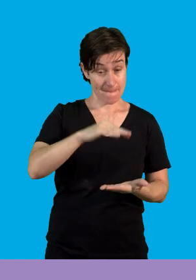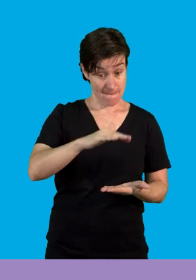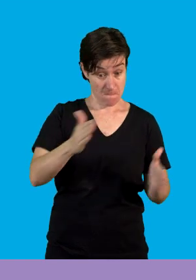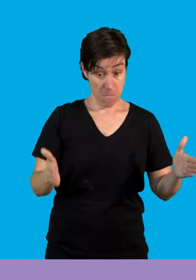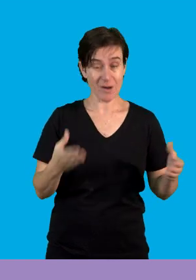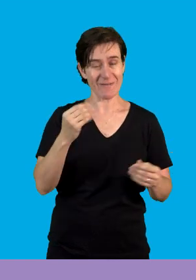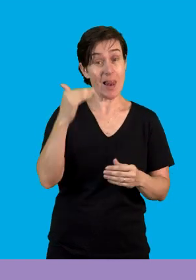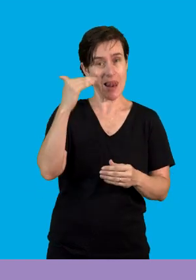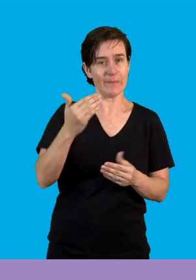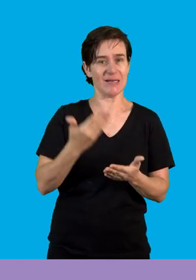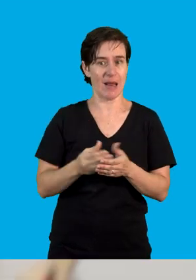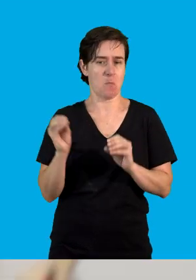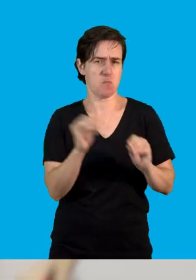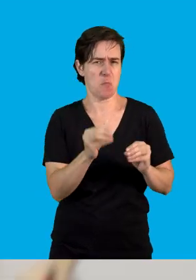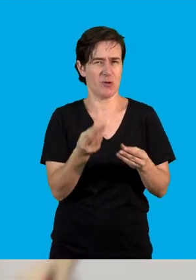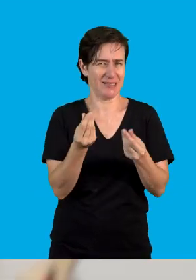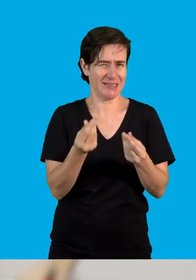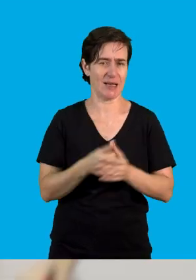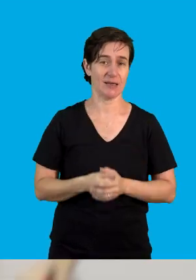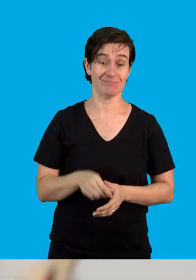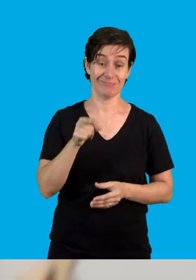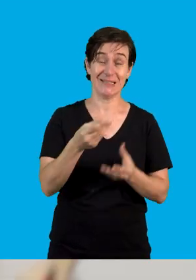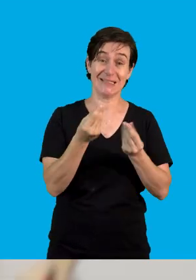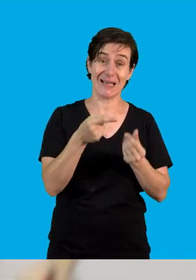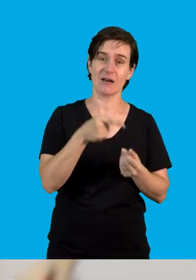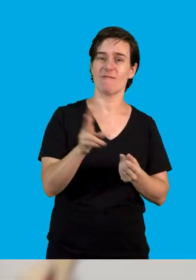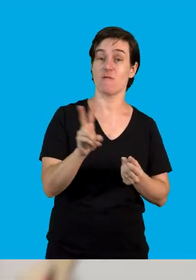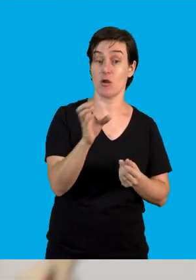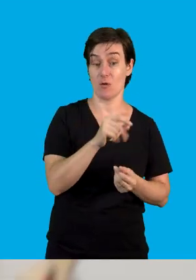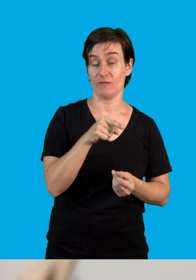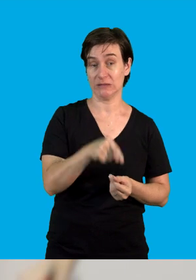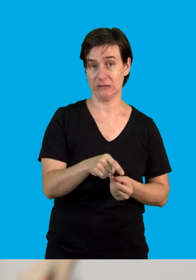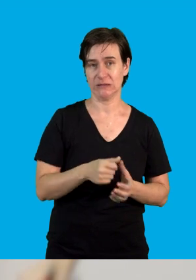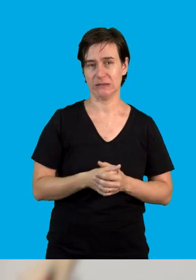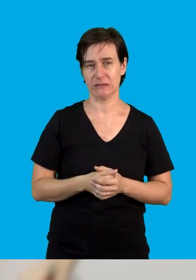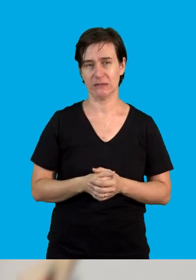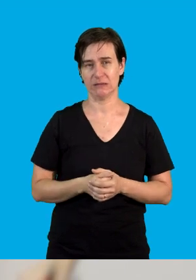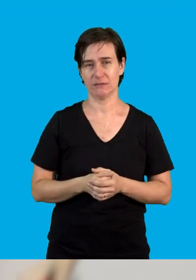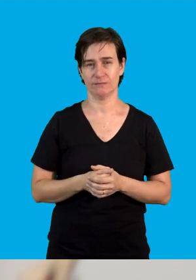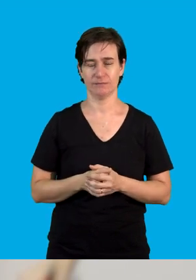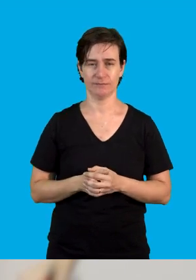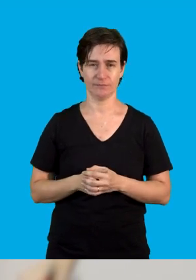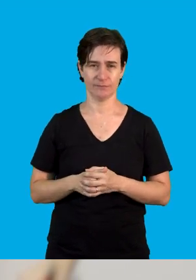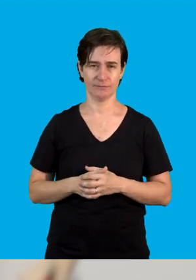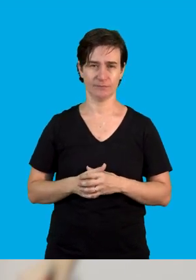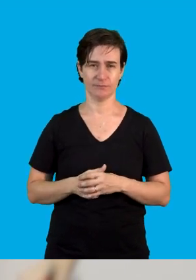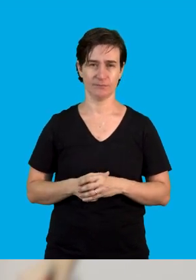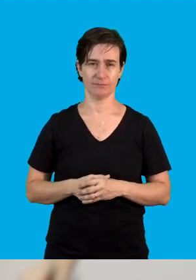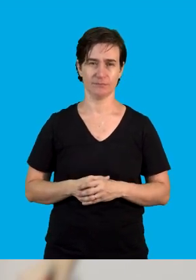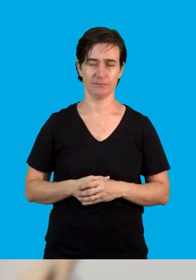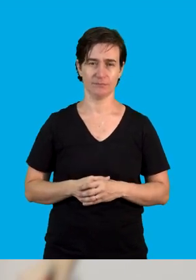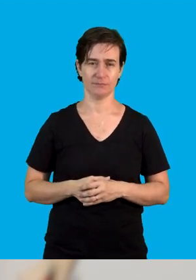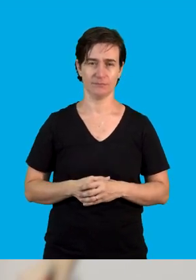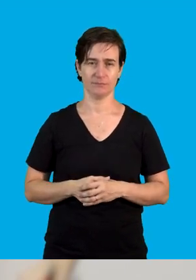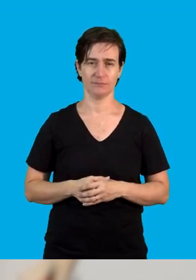the sand will now be the volume of that, will be the volume that is inside that box.